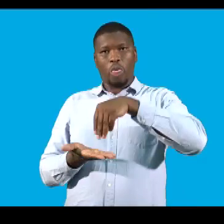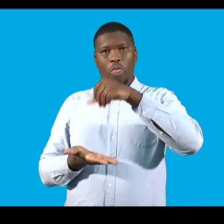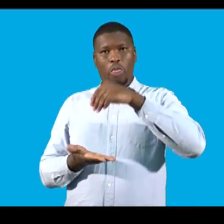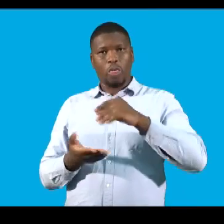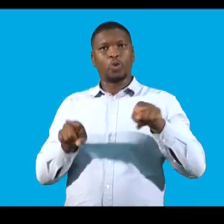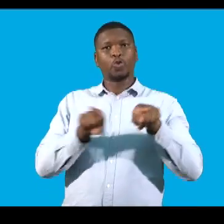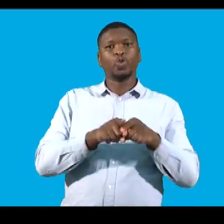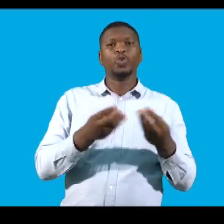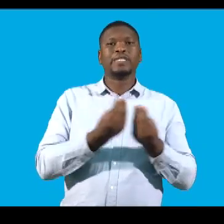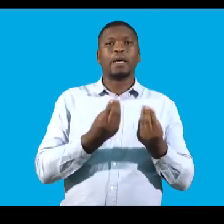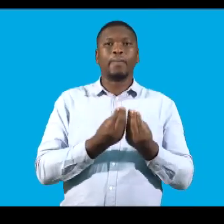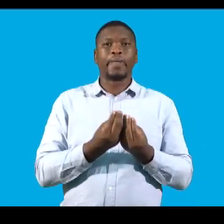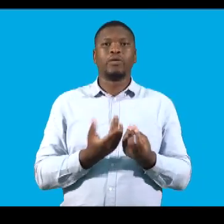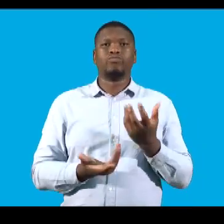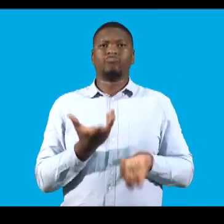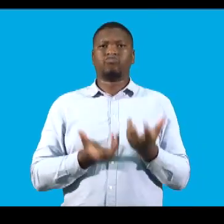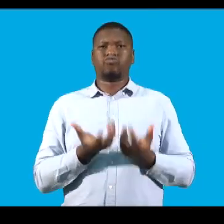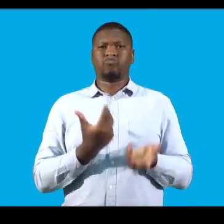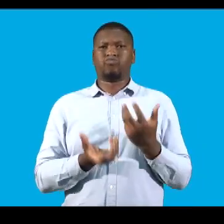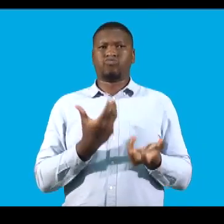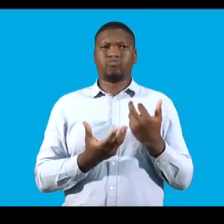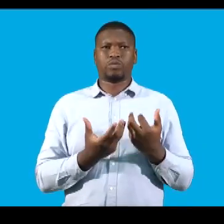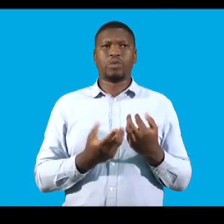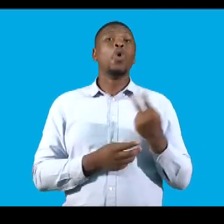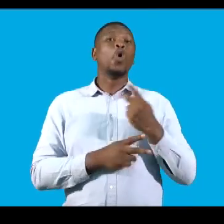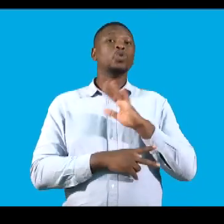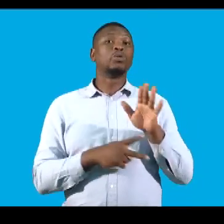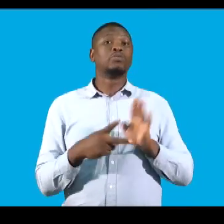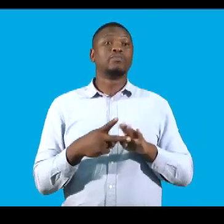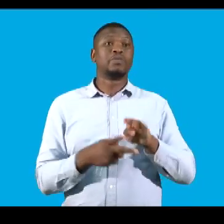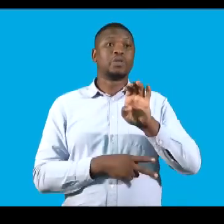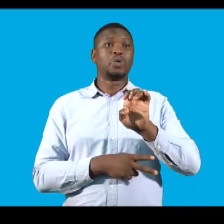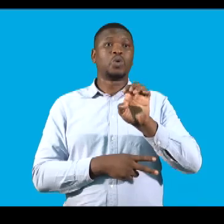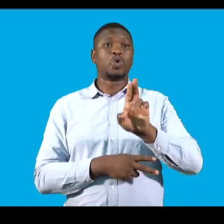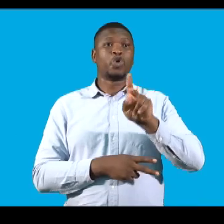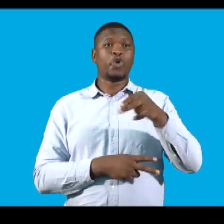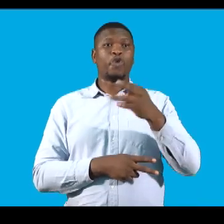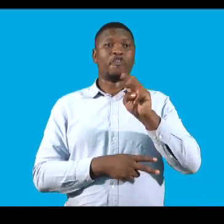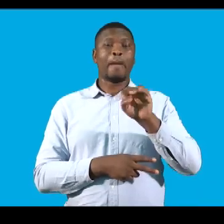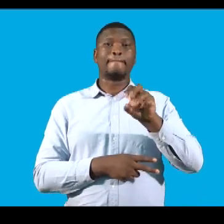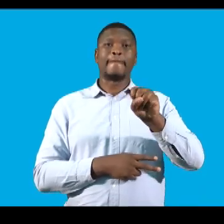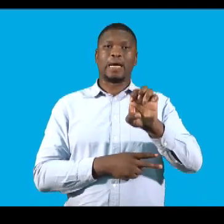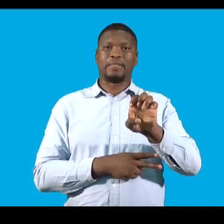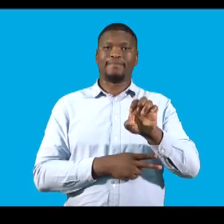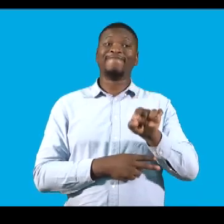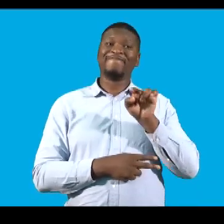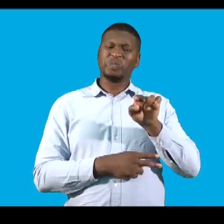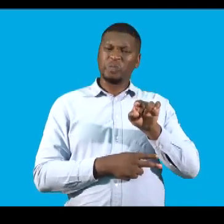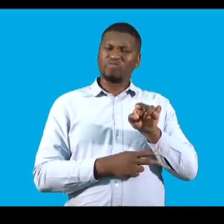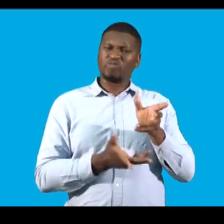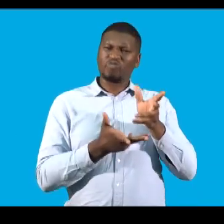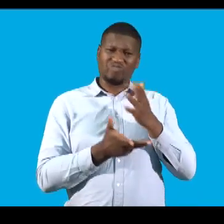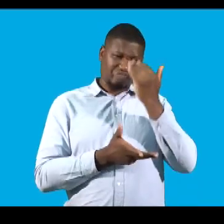is boiling, and the gone down is euphemizing the death of the people. Now, why is